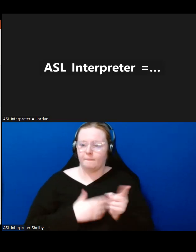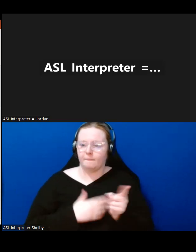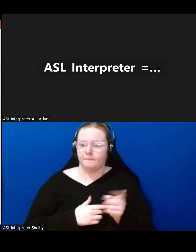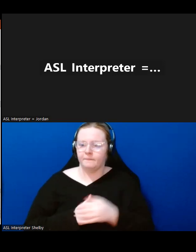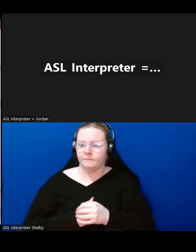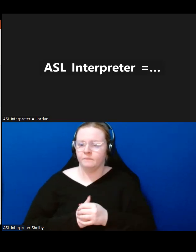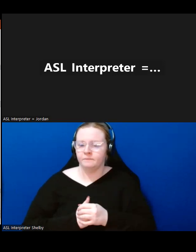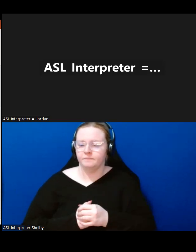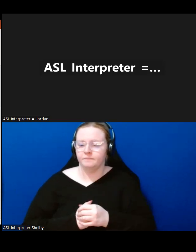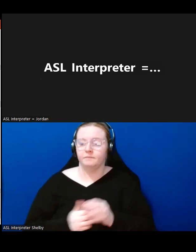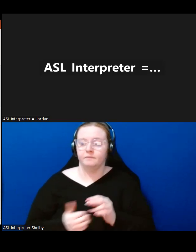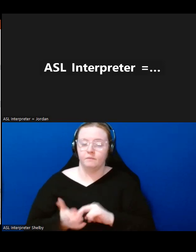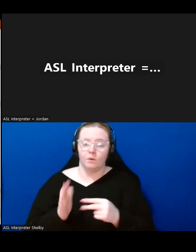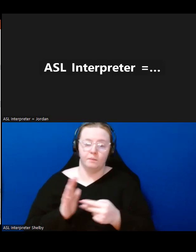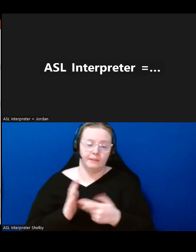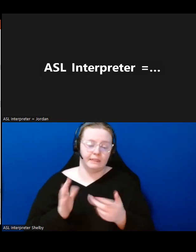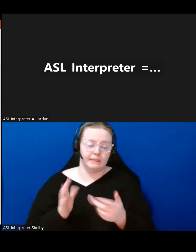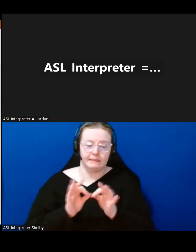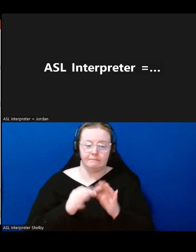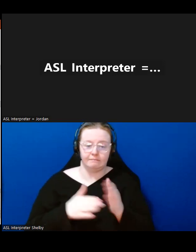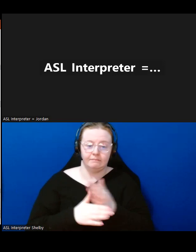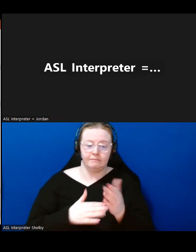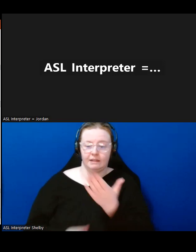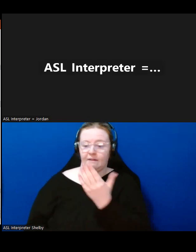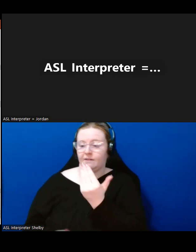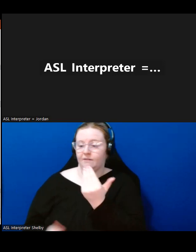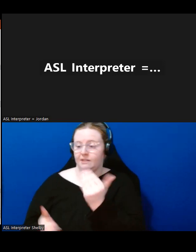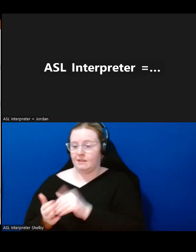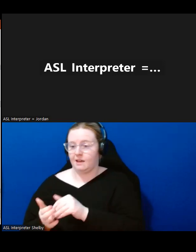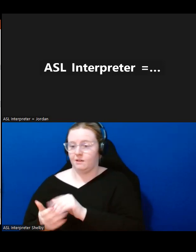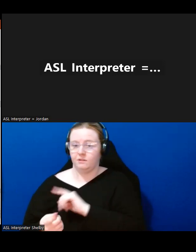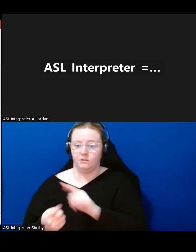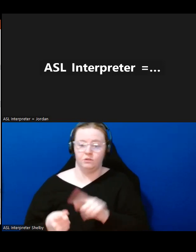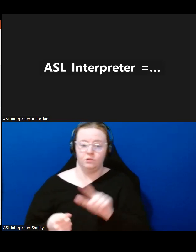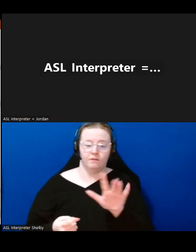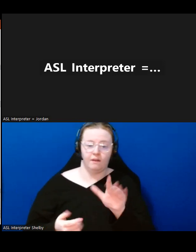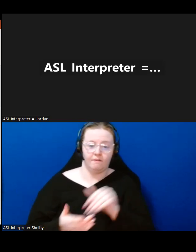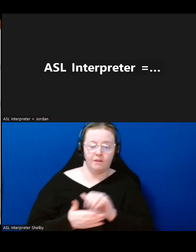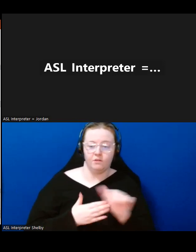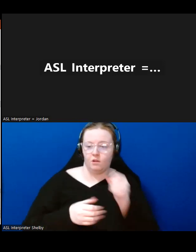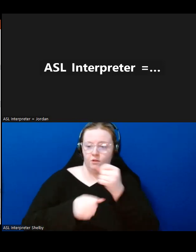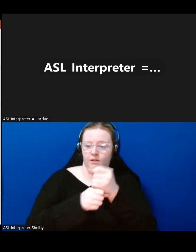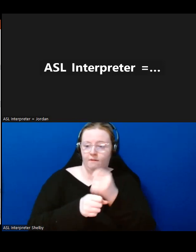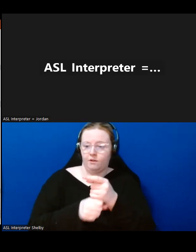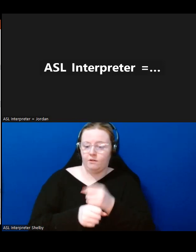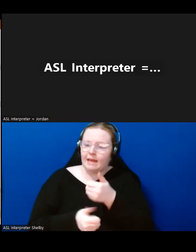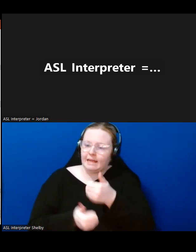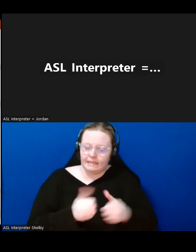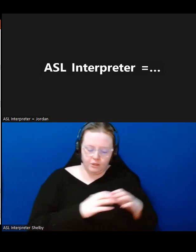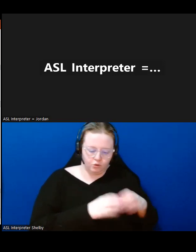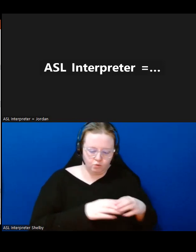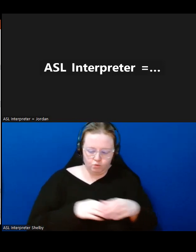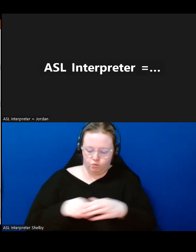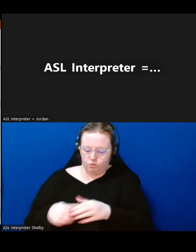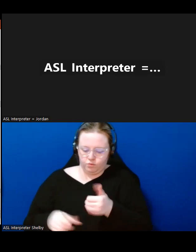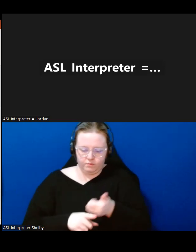so that means the pot can range anywhere between $15,000 or $25,000 annually that each coalition would have.